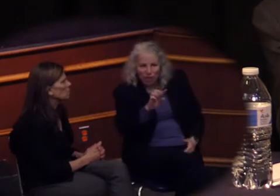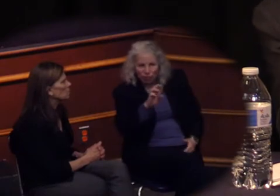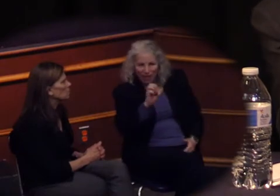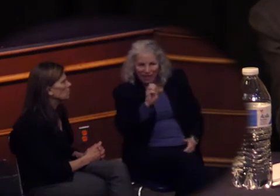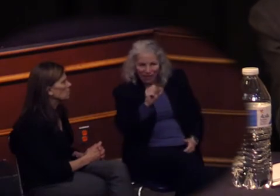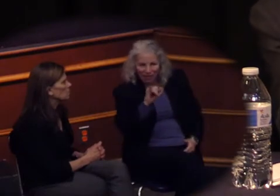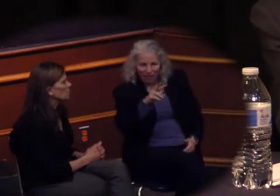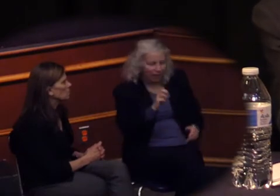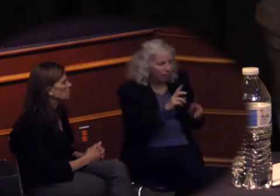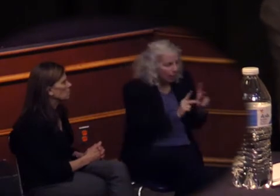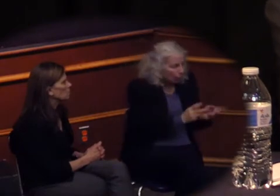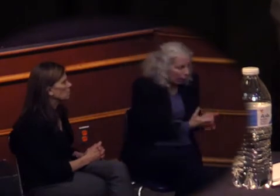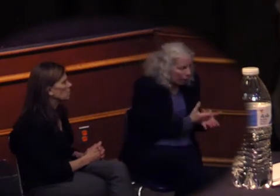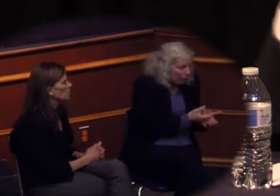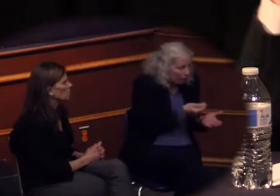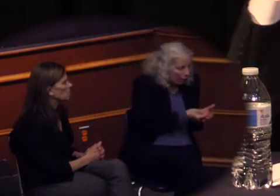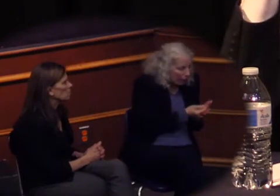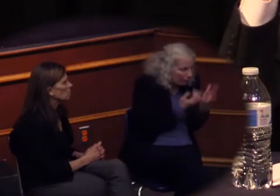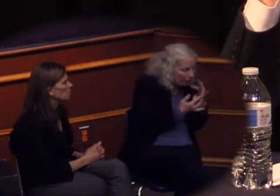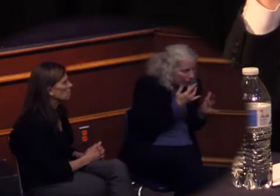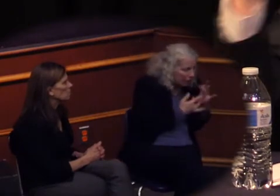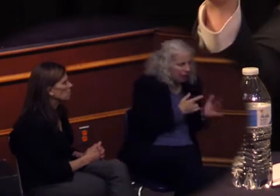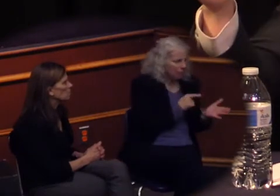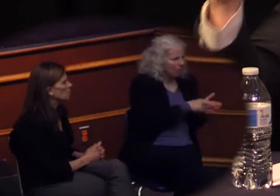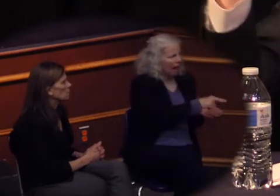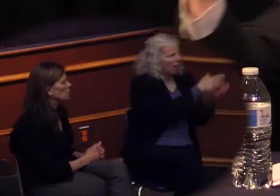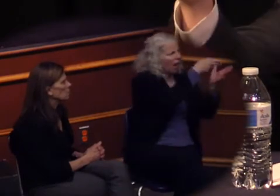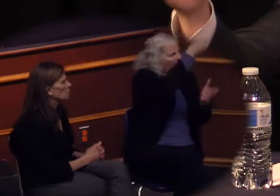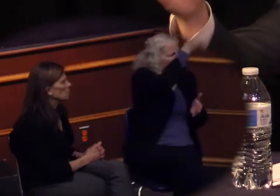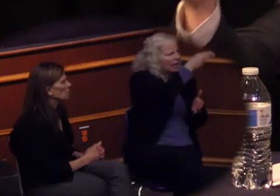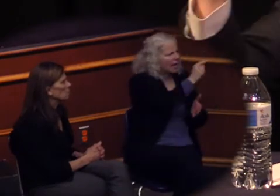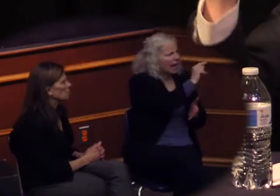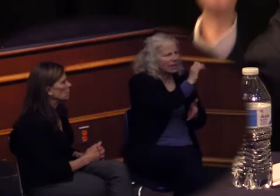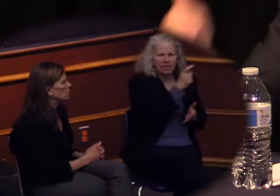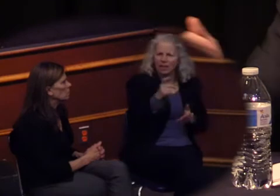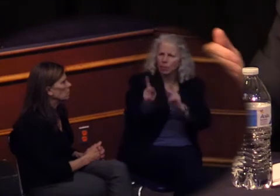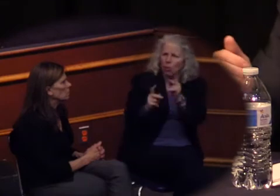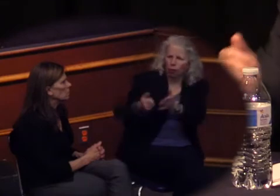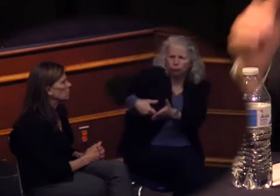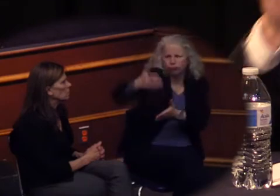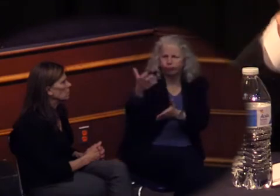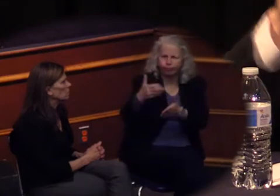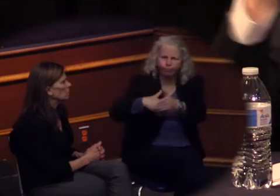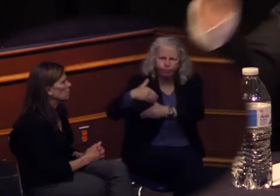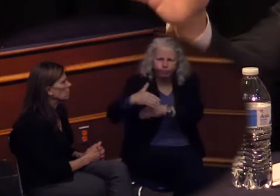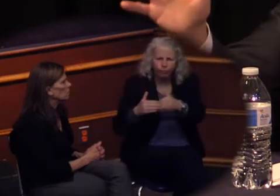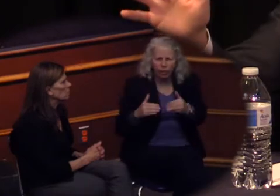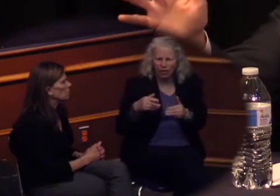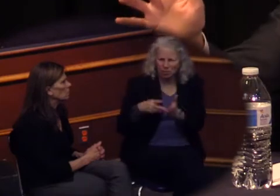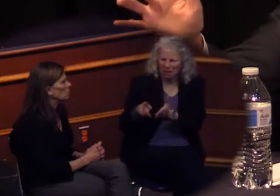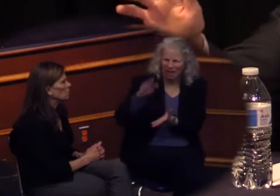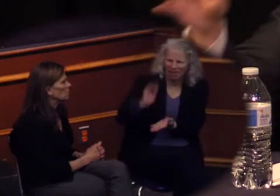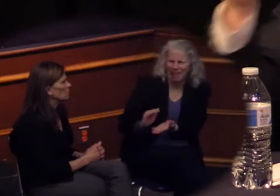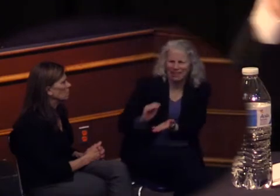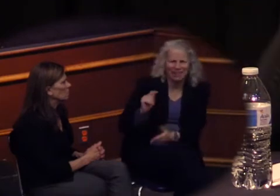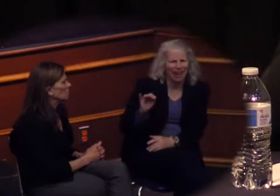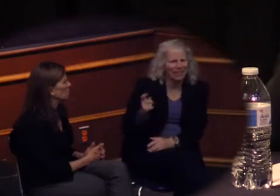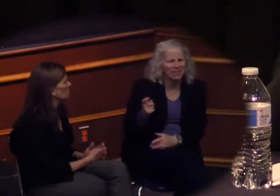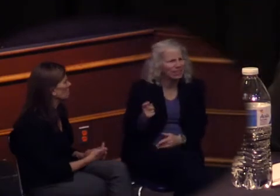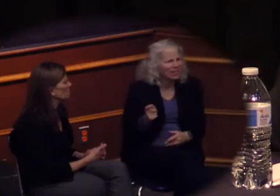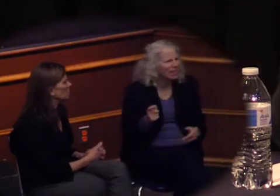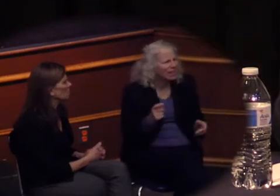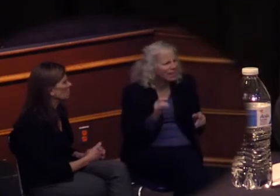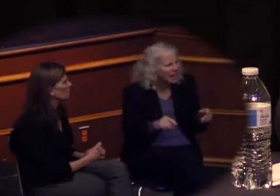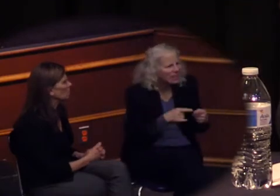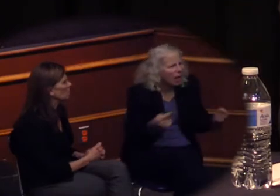pay the highest percentage of their income in taxes, and those who pay the most, who make the most, pay the lowest percentage. This would help rectify that a bit. I've